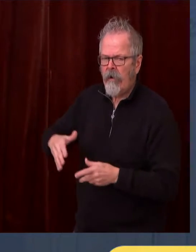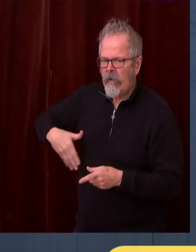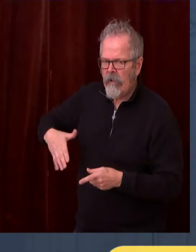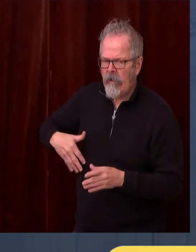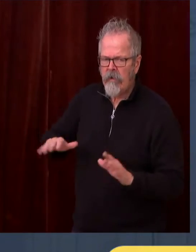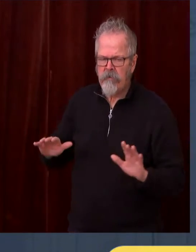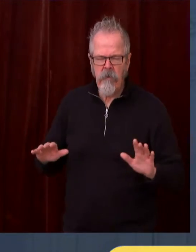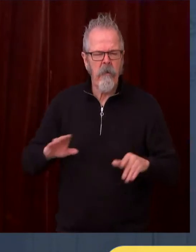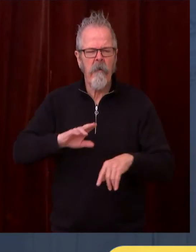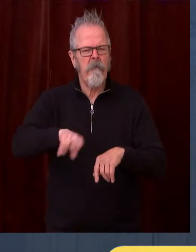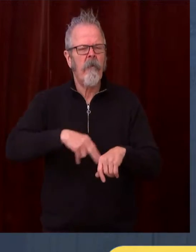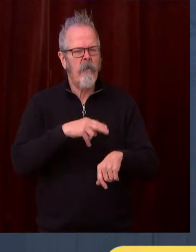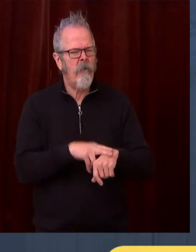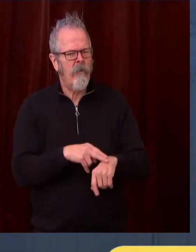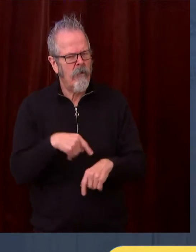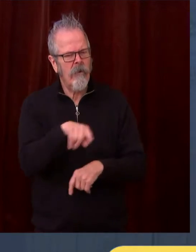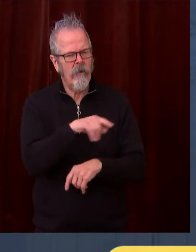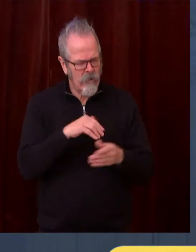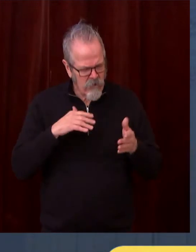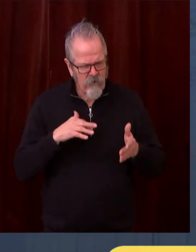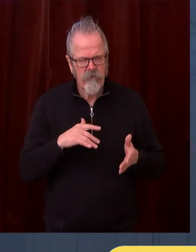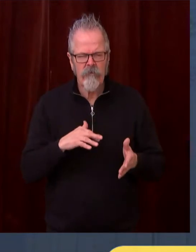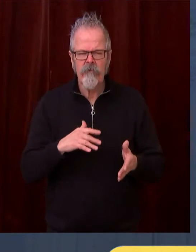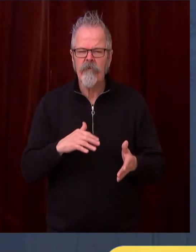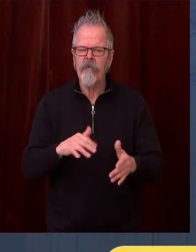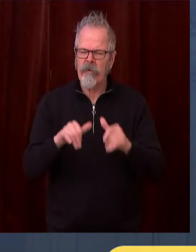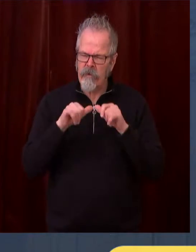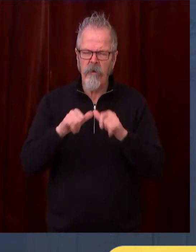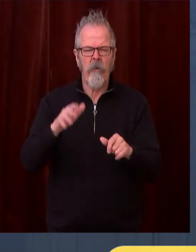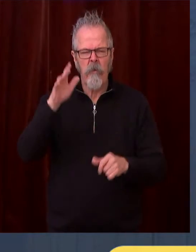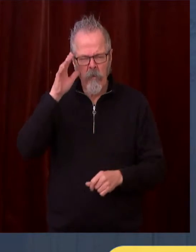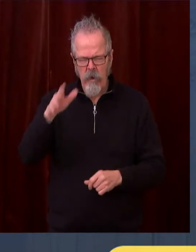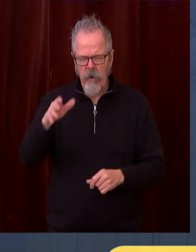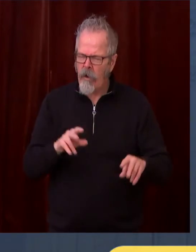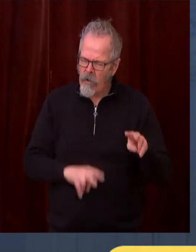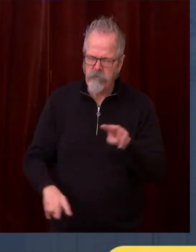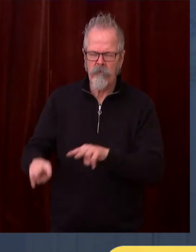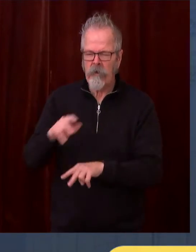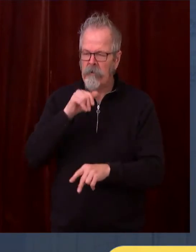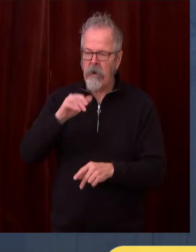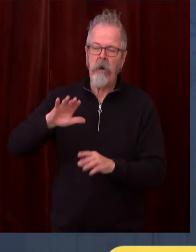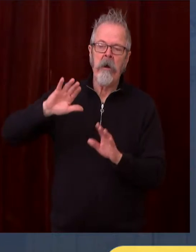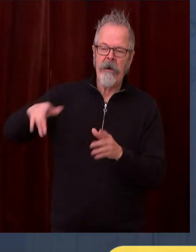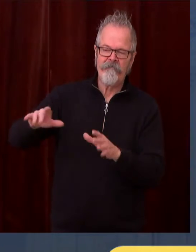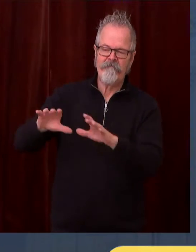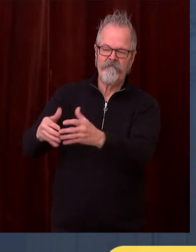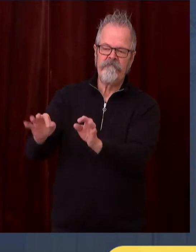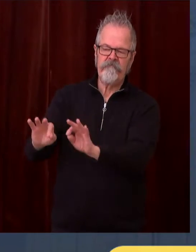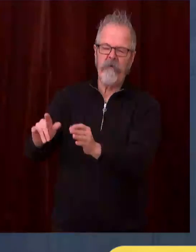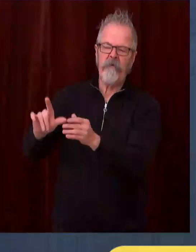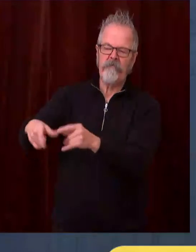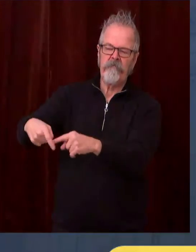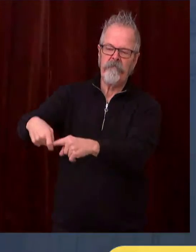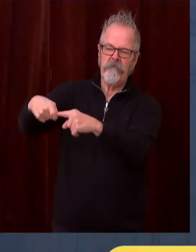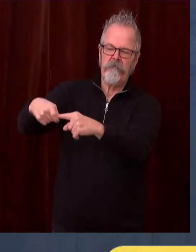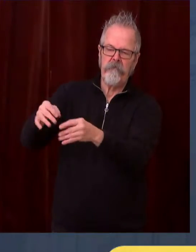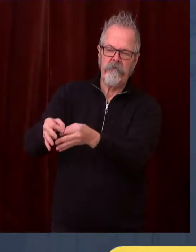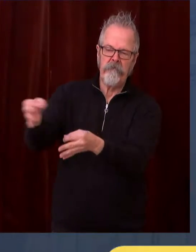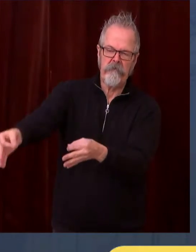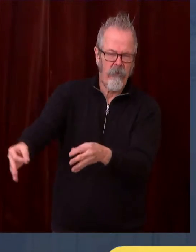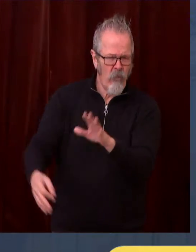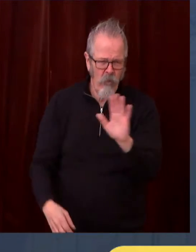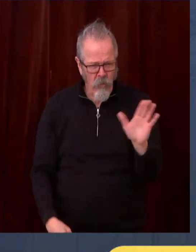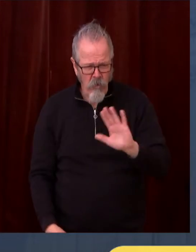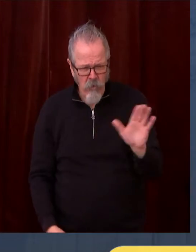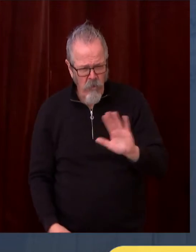does not in any way mean that any of this is stopped. All of the studies that are being done on this and on other